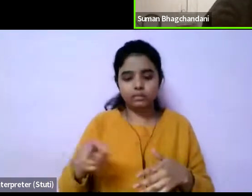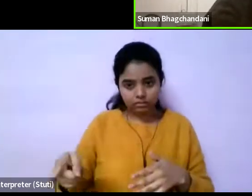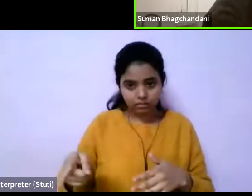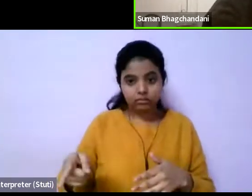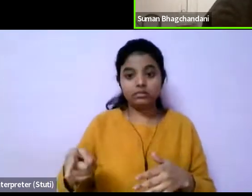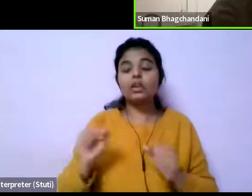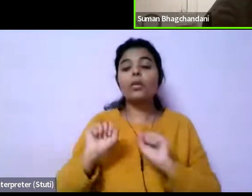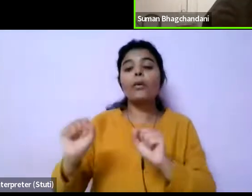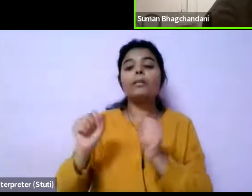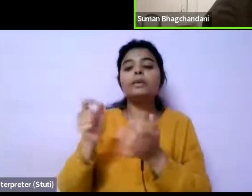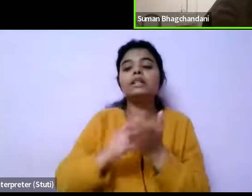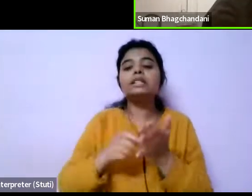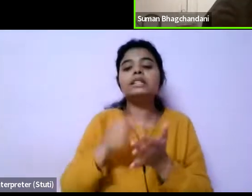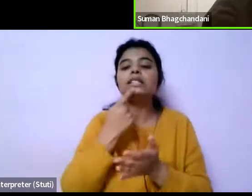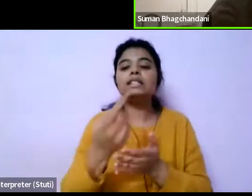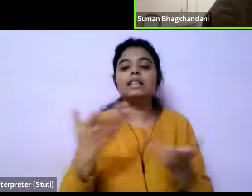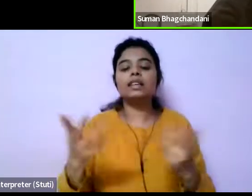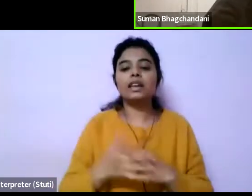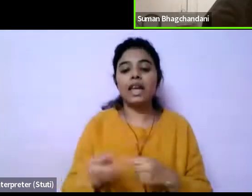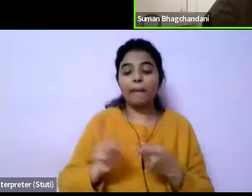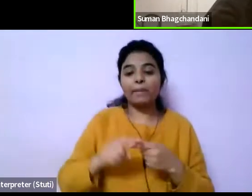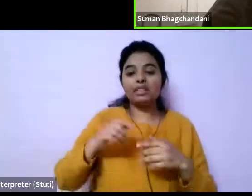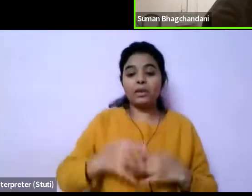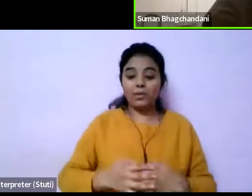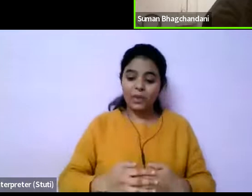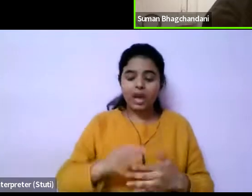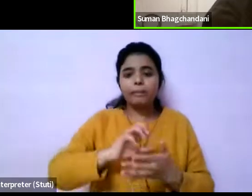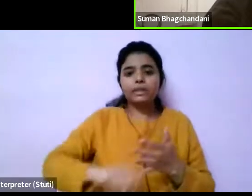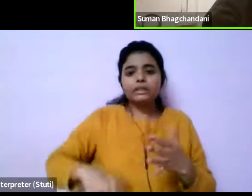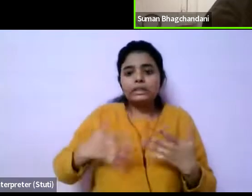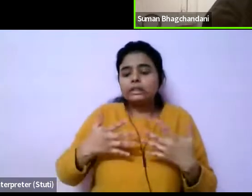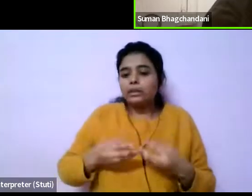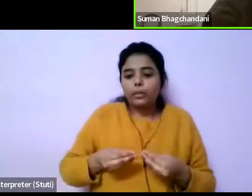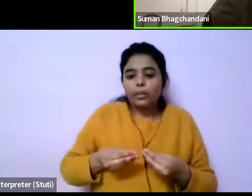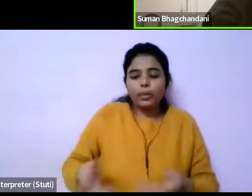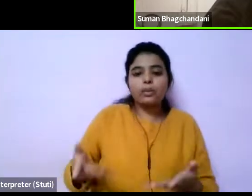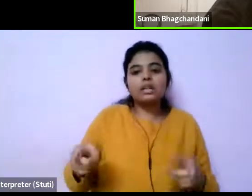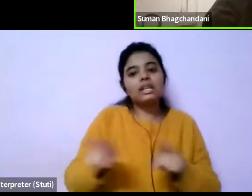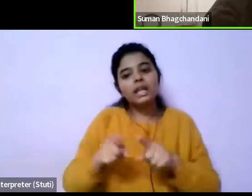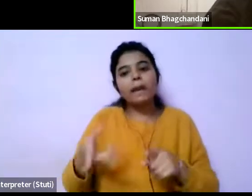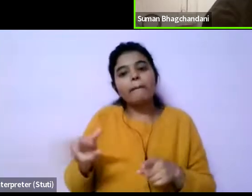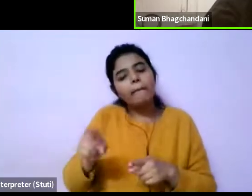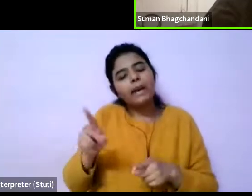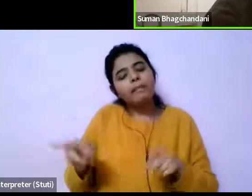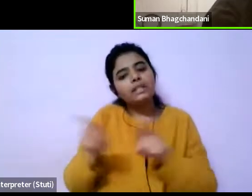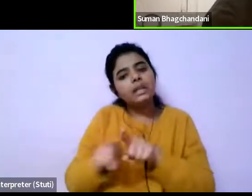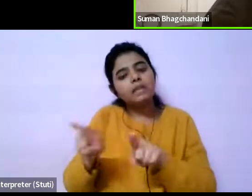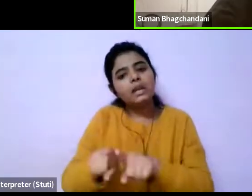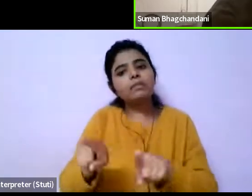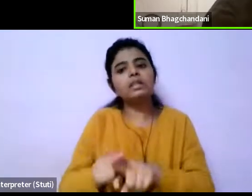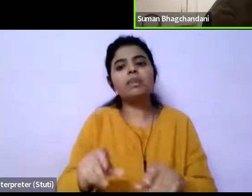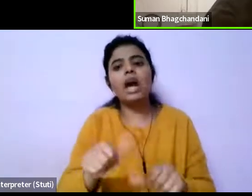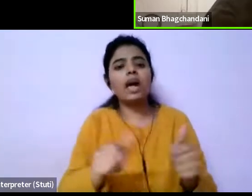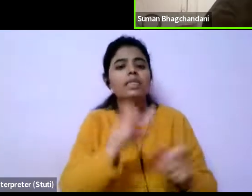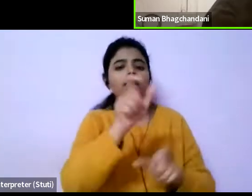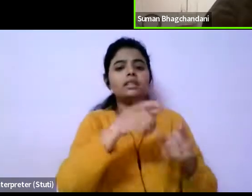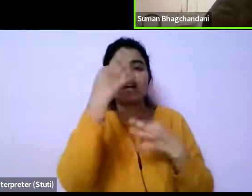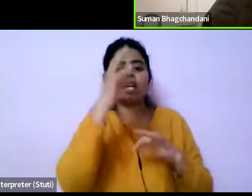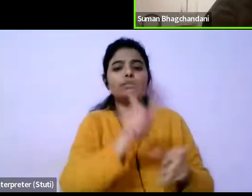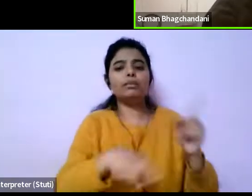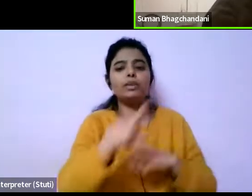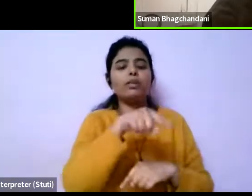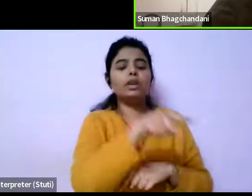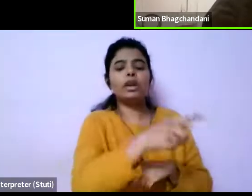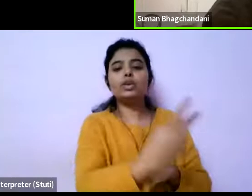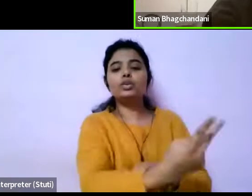in her biography that once a miscarriage happens, the womb gets used to throwing up. Amongst other dancers interviewed, 2 of them